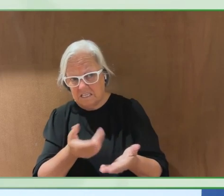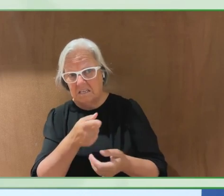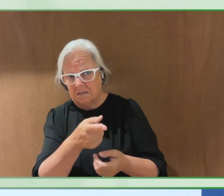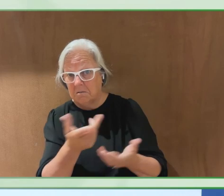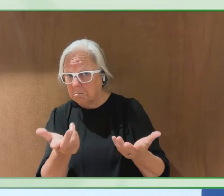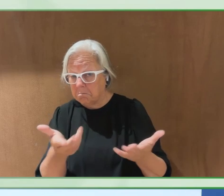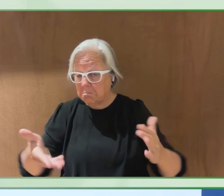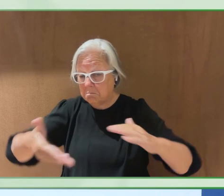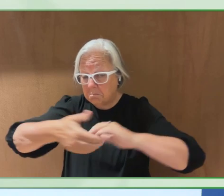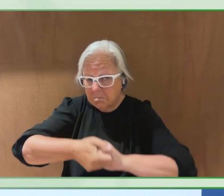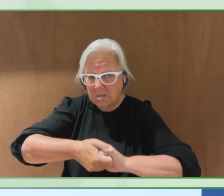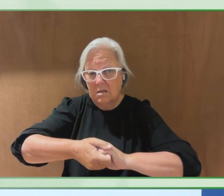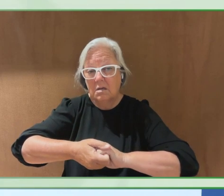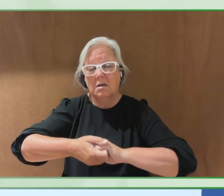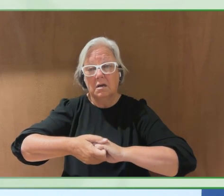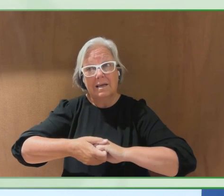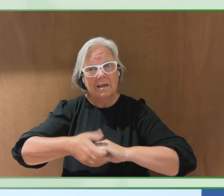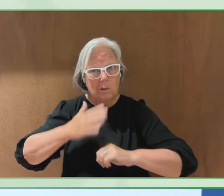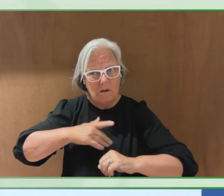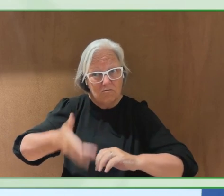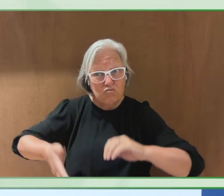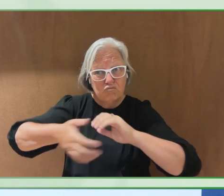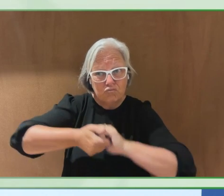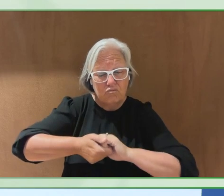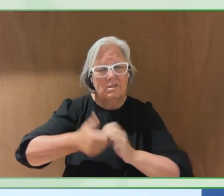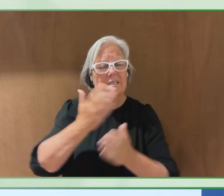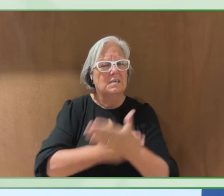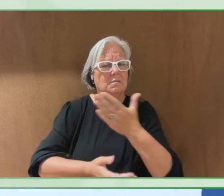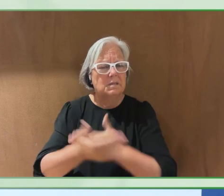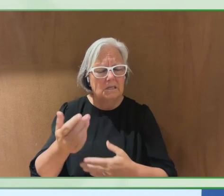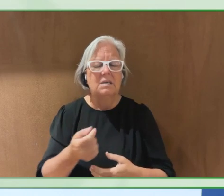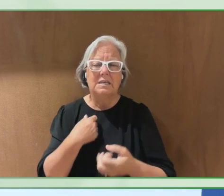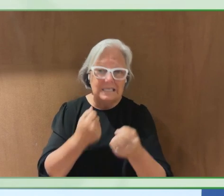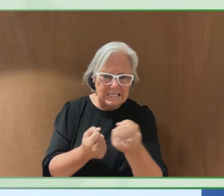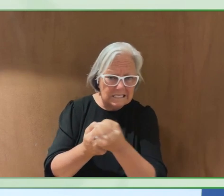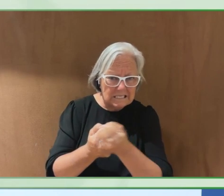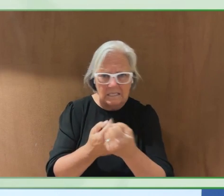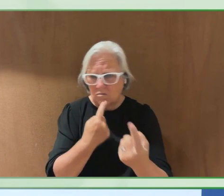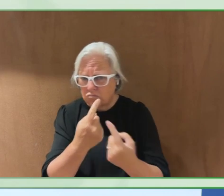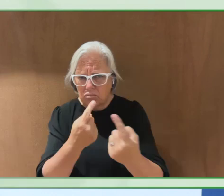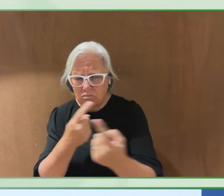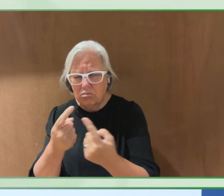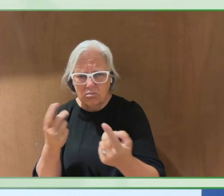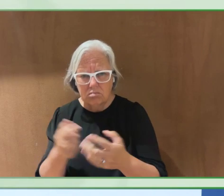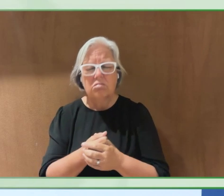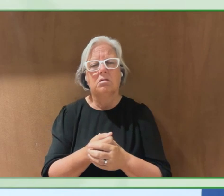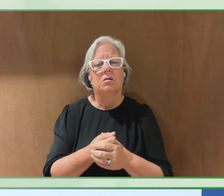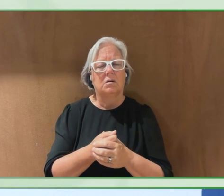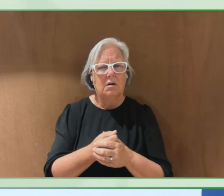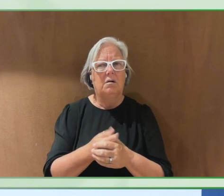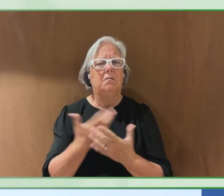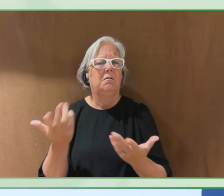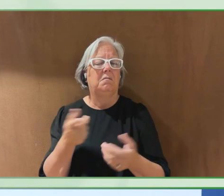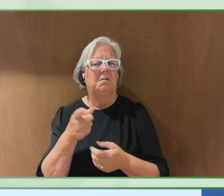with disabilities, and we supported them to prepare the HR procedures, their management